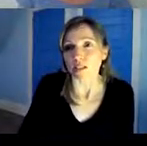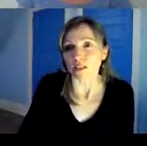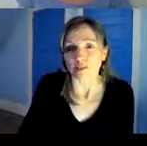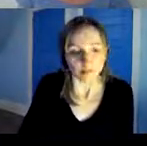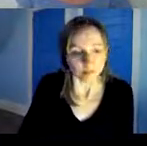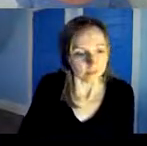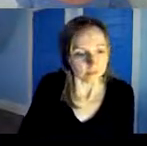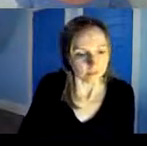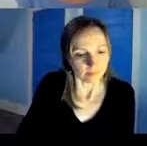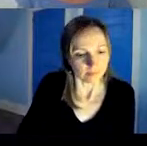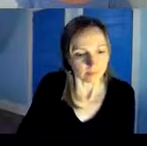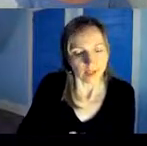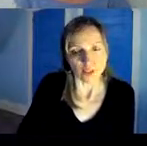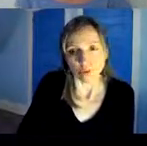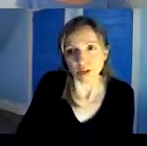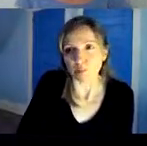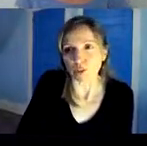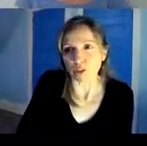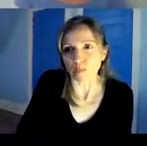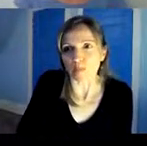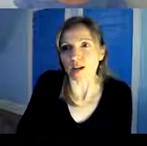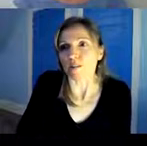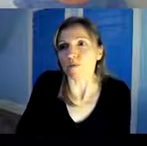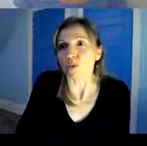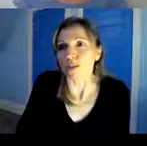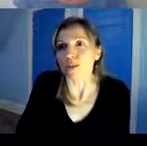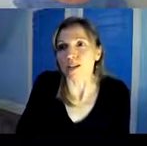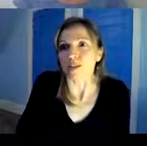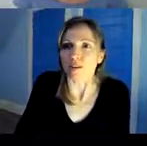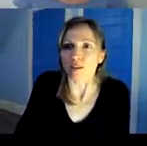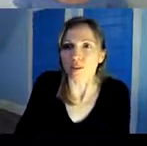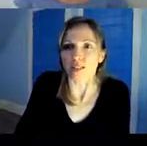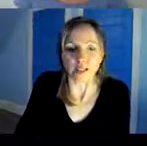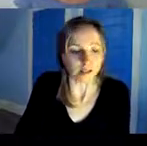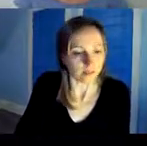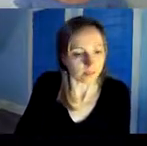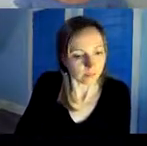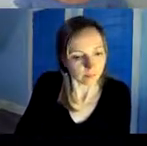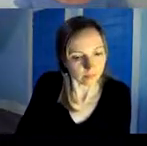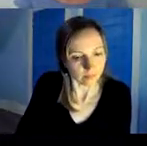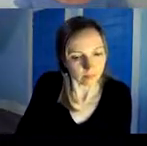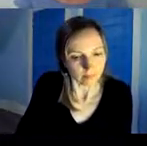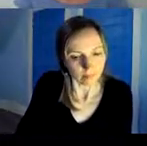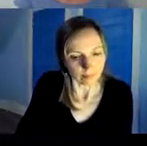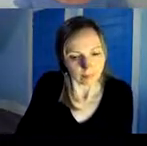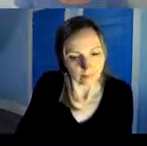see these basil leaves. And so they're able to start photosynthesizing very early in the year.